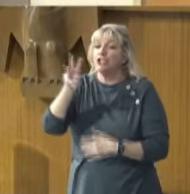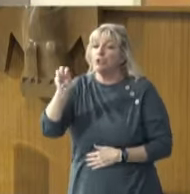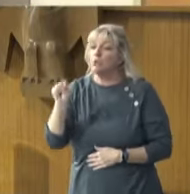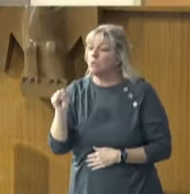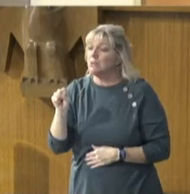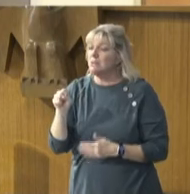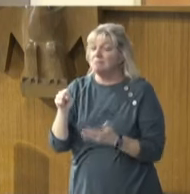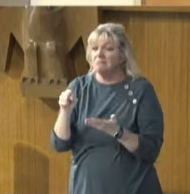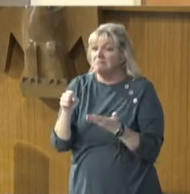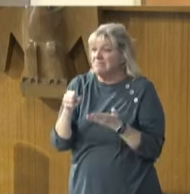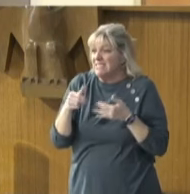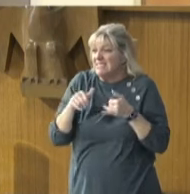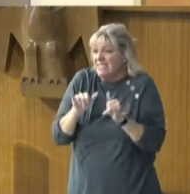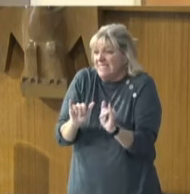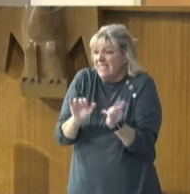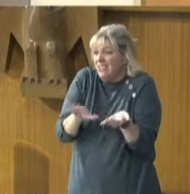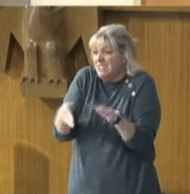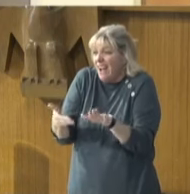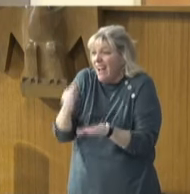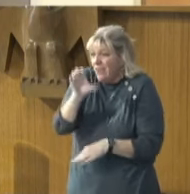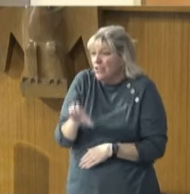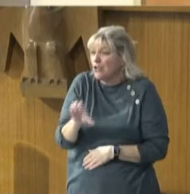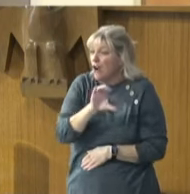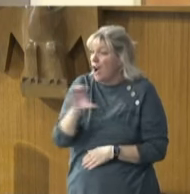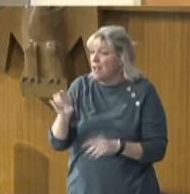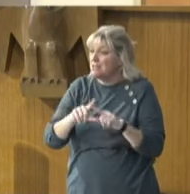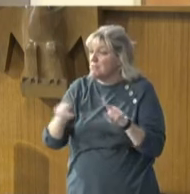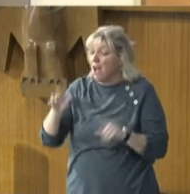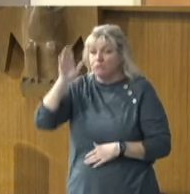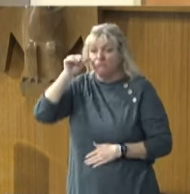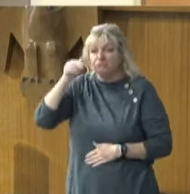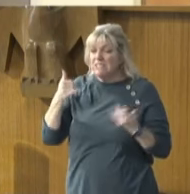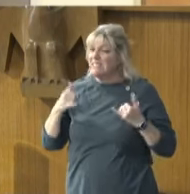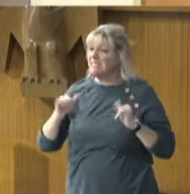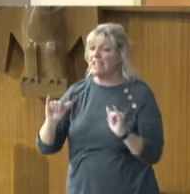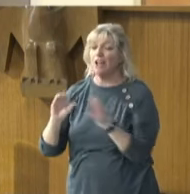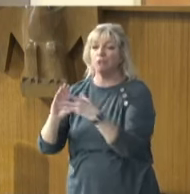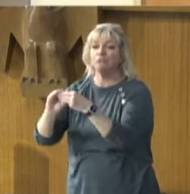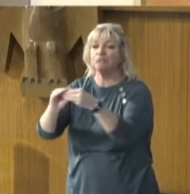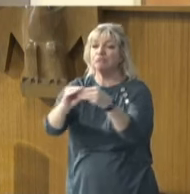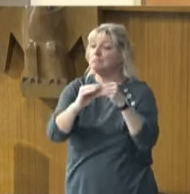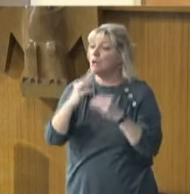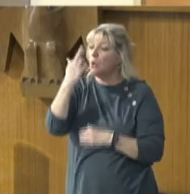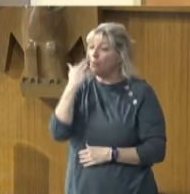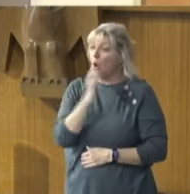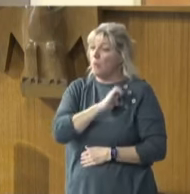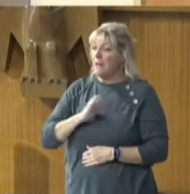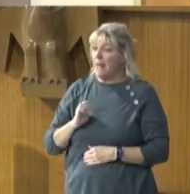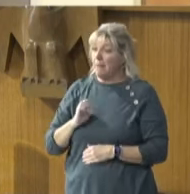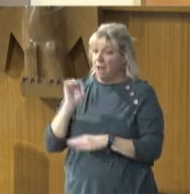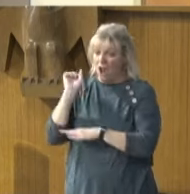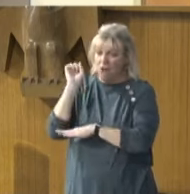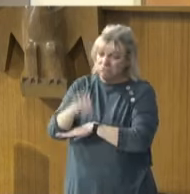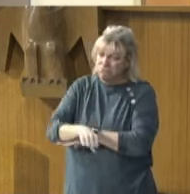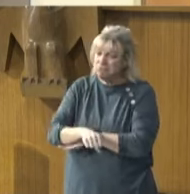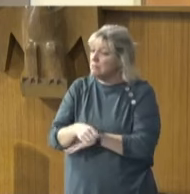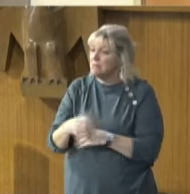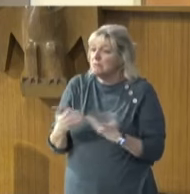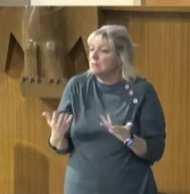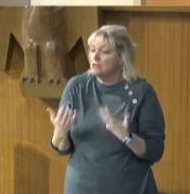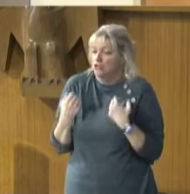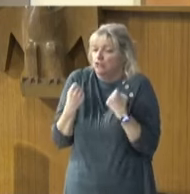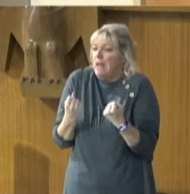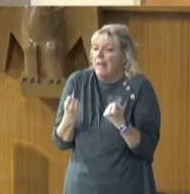led to the cross. And not even the strength of the Roman Empire, putting Jesus to death, was able to